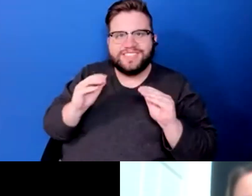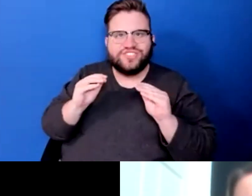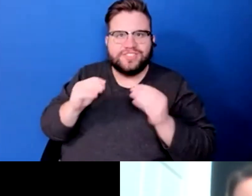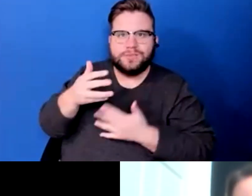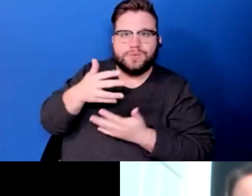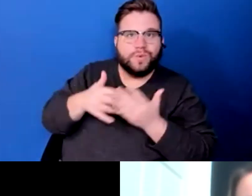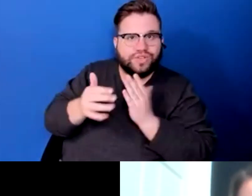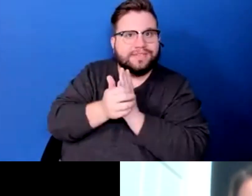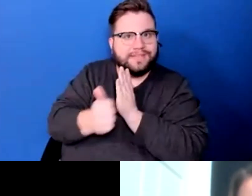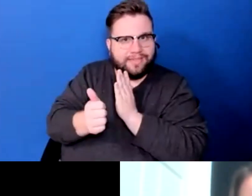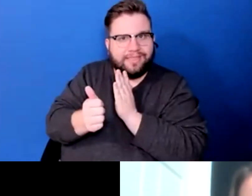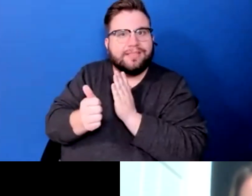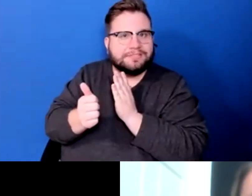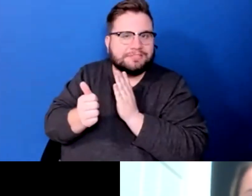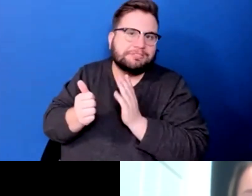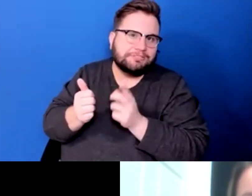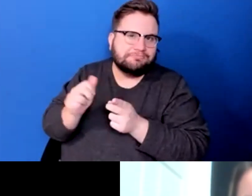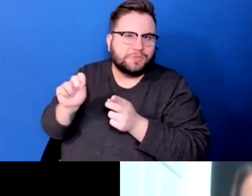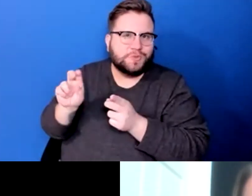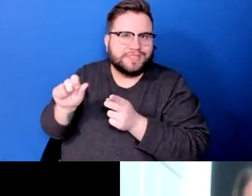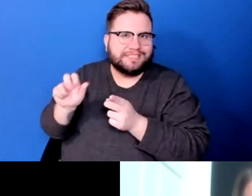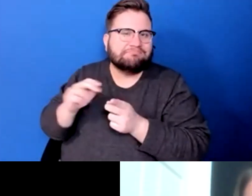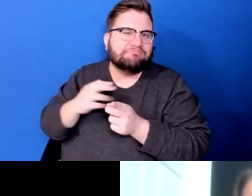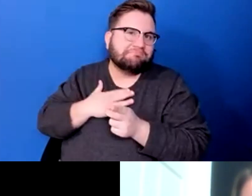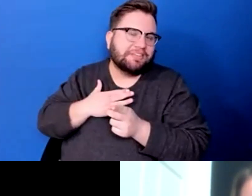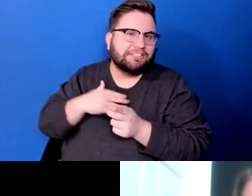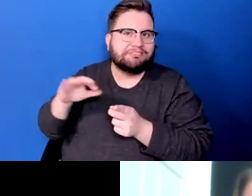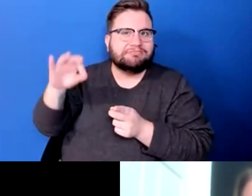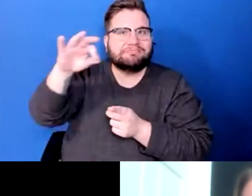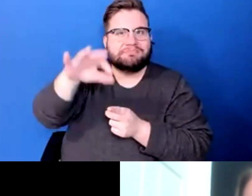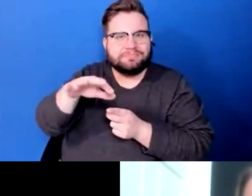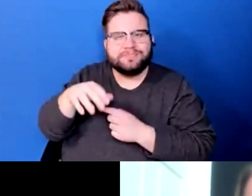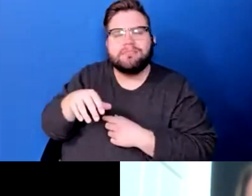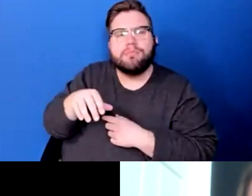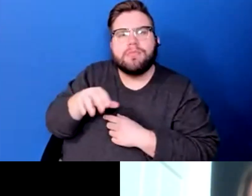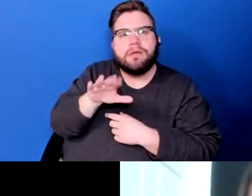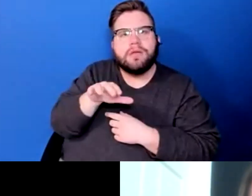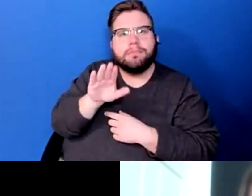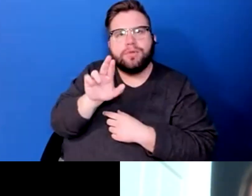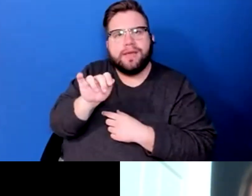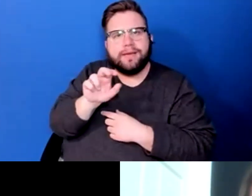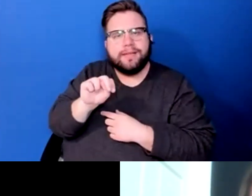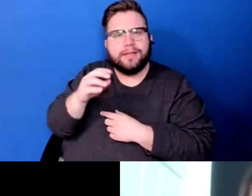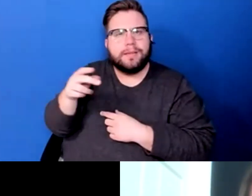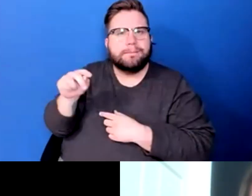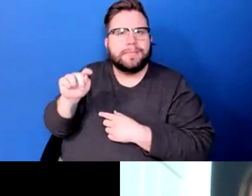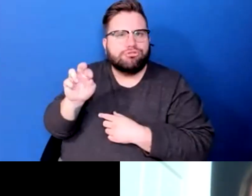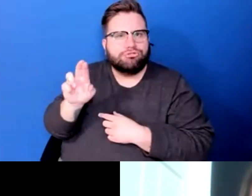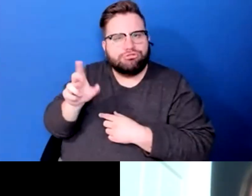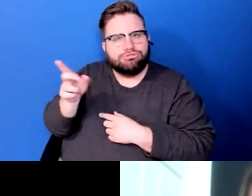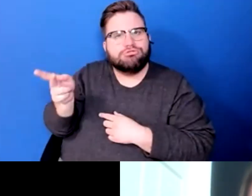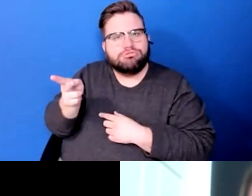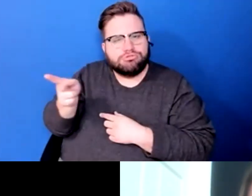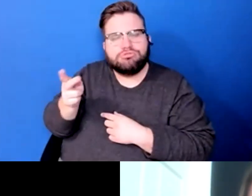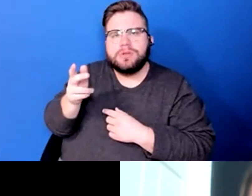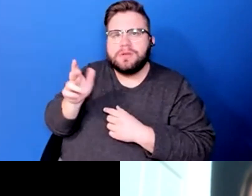to put in that plug. Brian and Peter, there's some significant interest in how